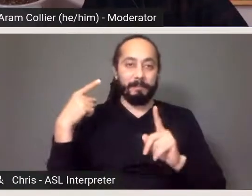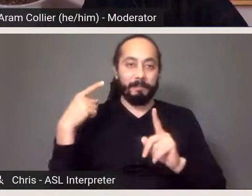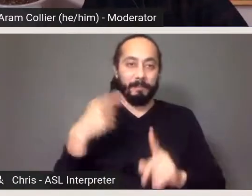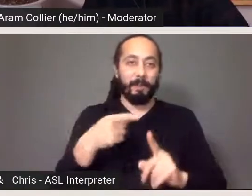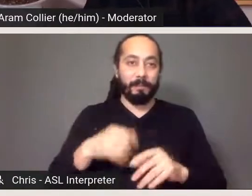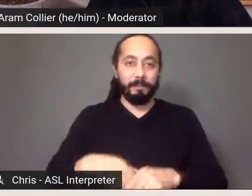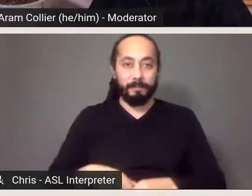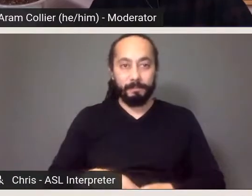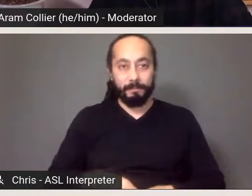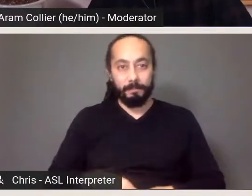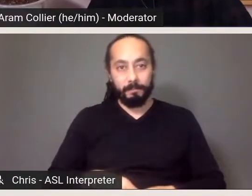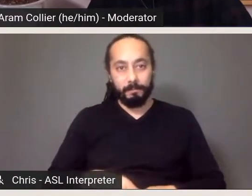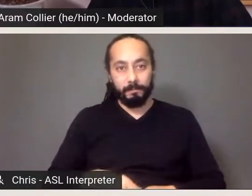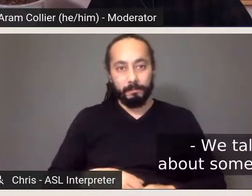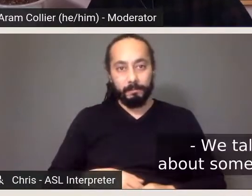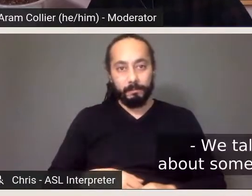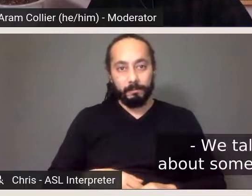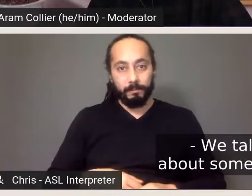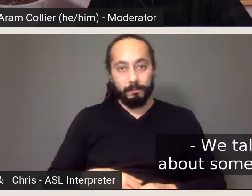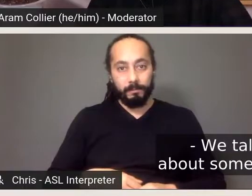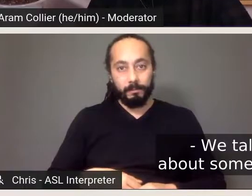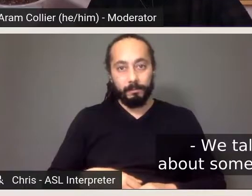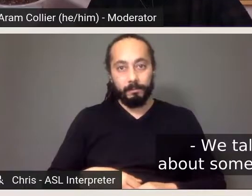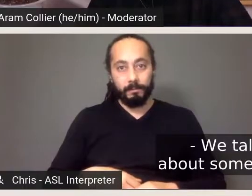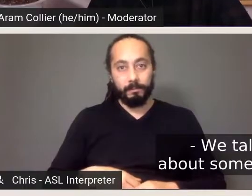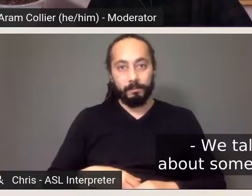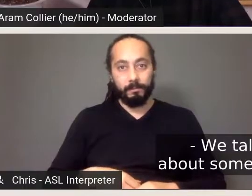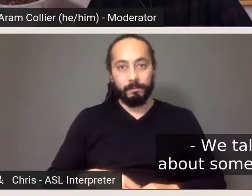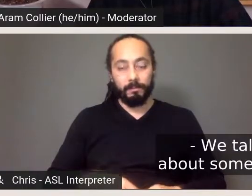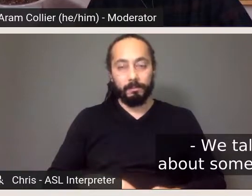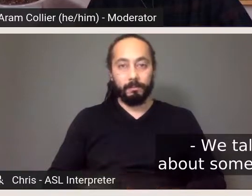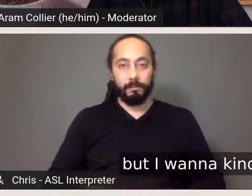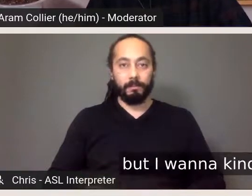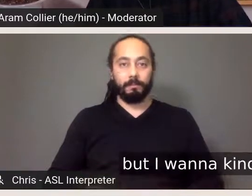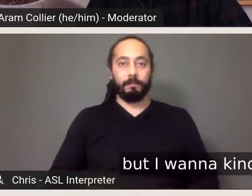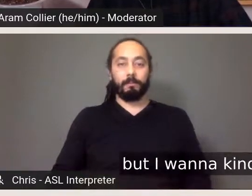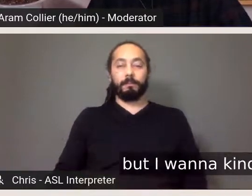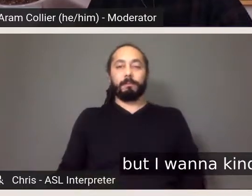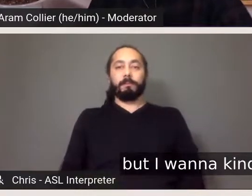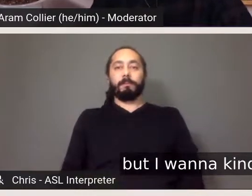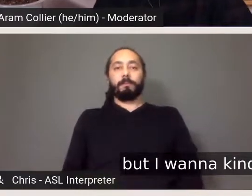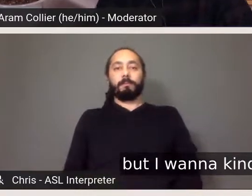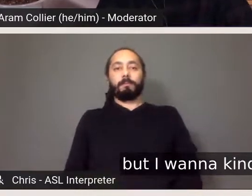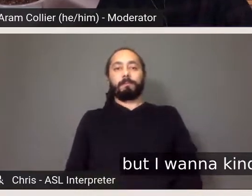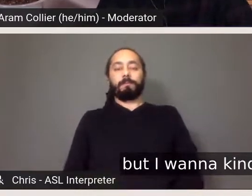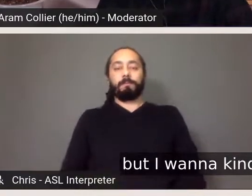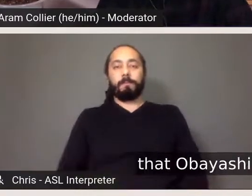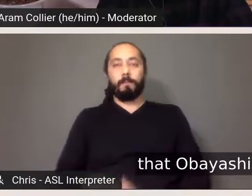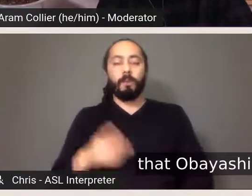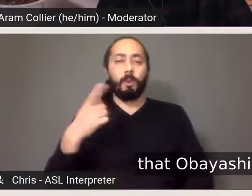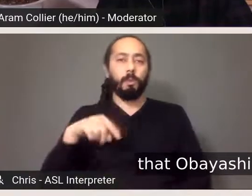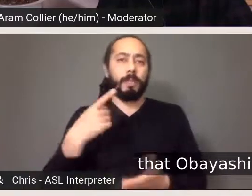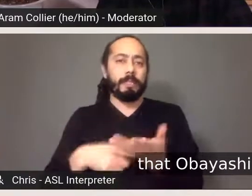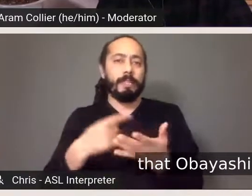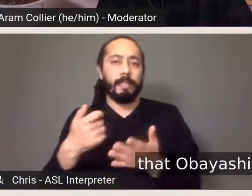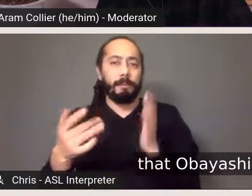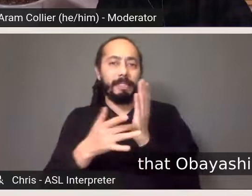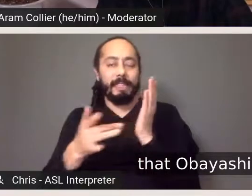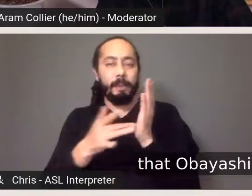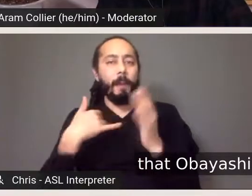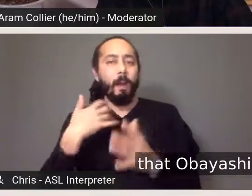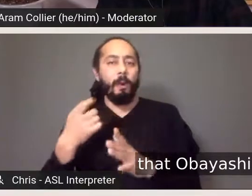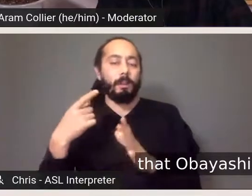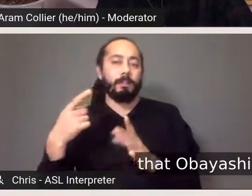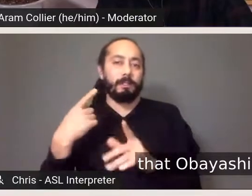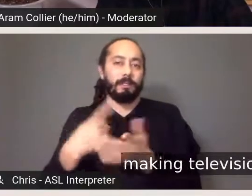notes. We talked a little bit about some of the technique, but I want to kind of return to that idea that Obayashi